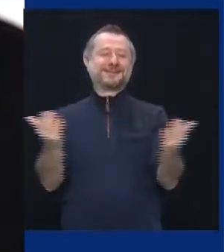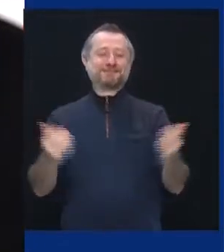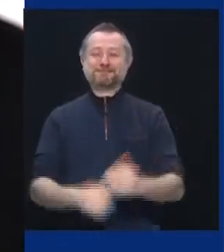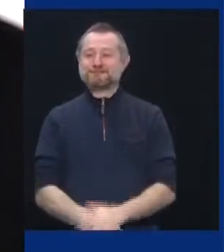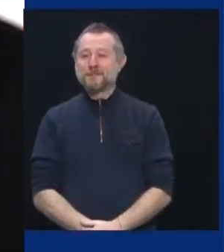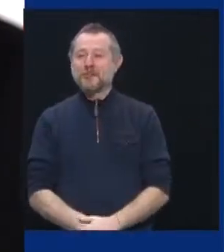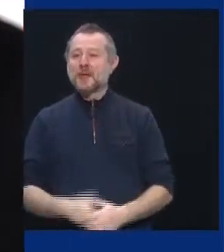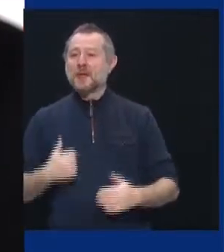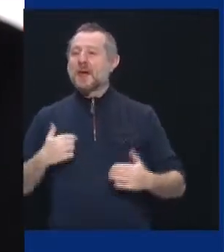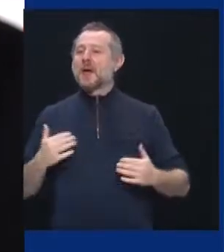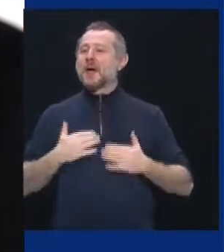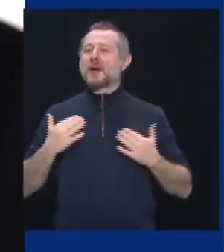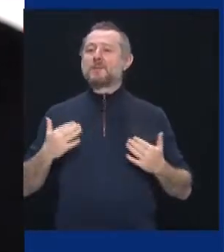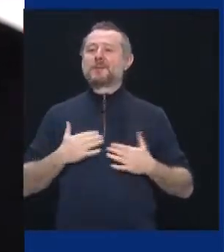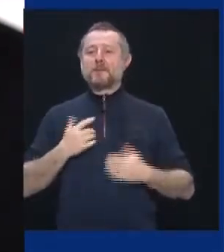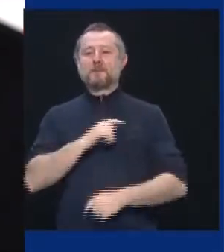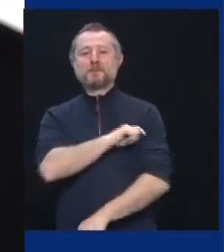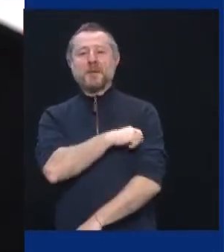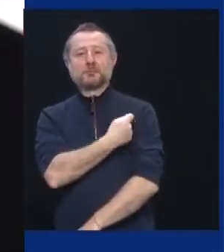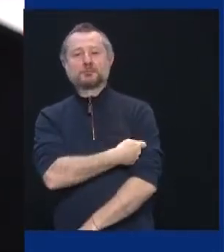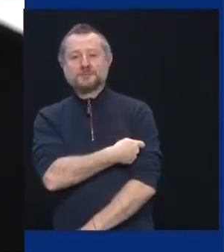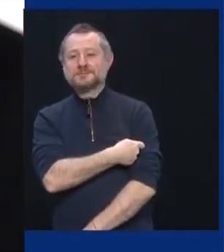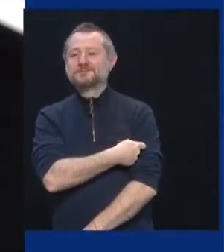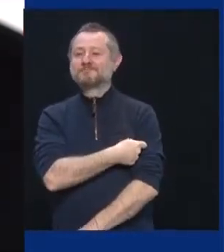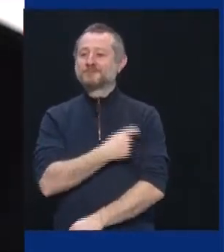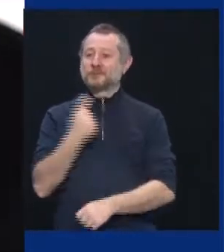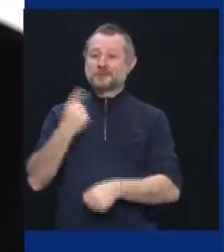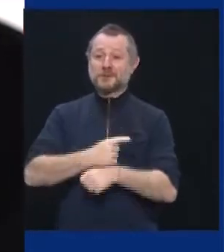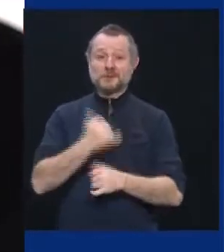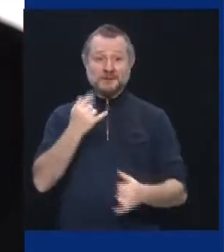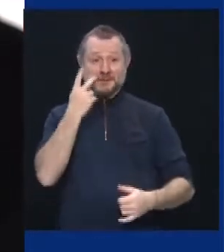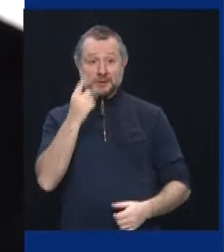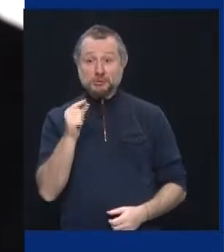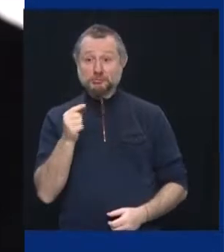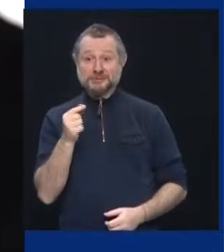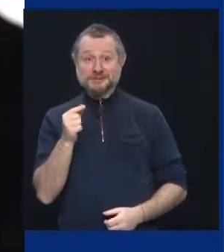Happy St. Patrick's Day. You notice the green mask.